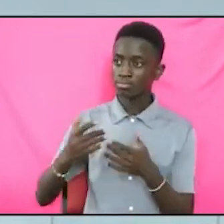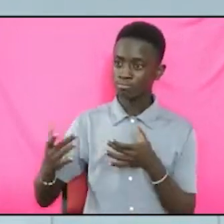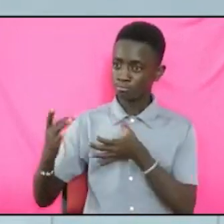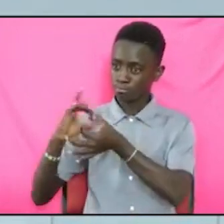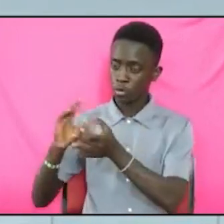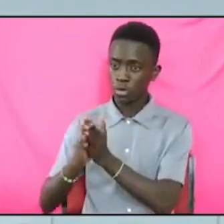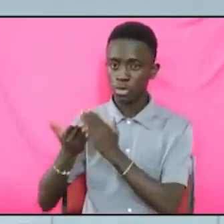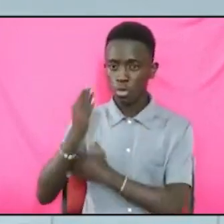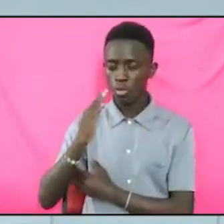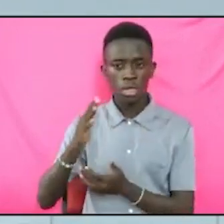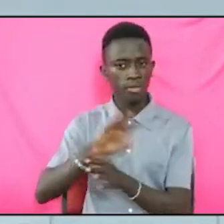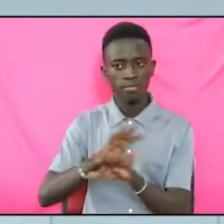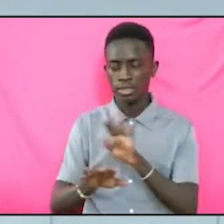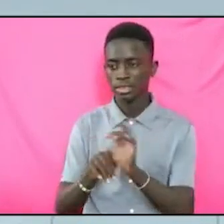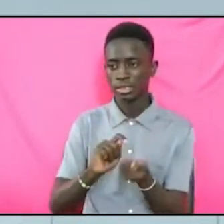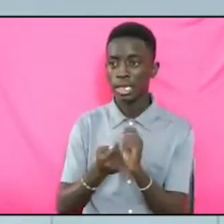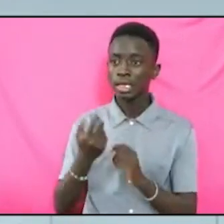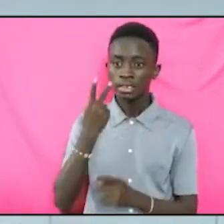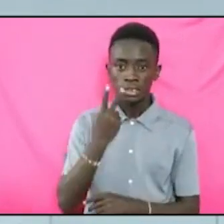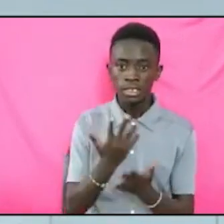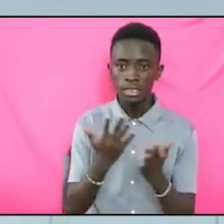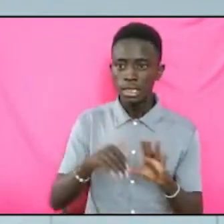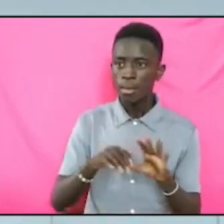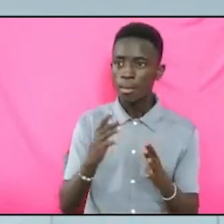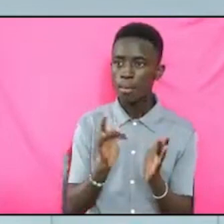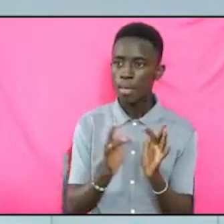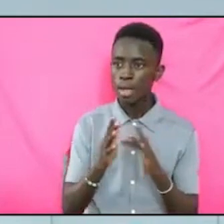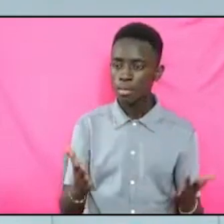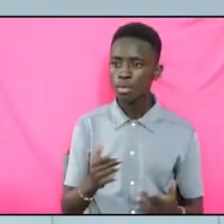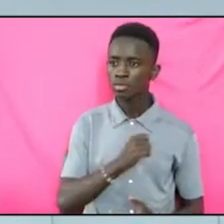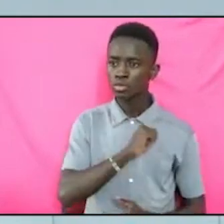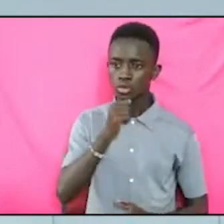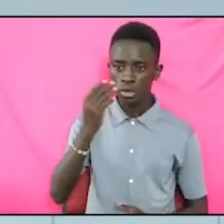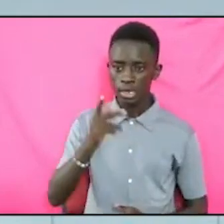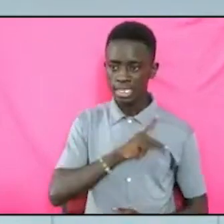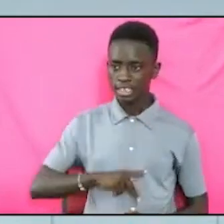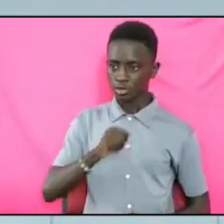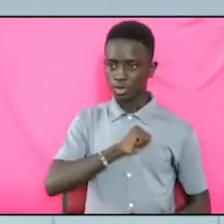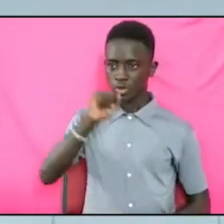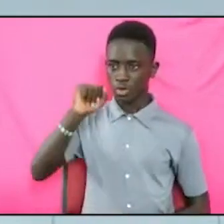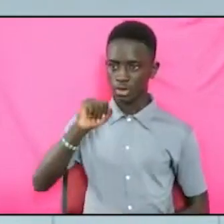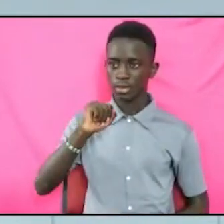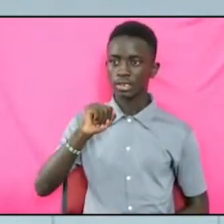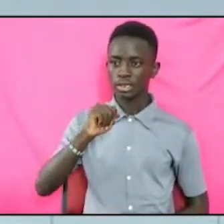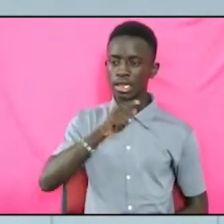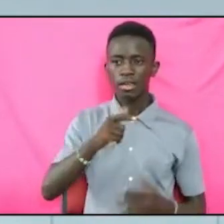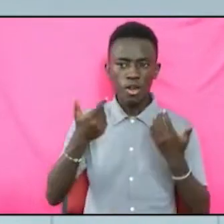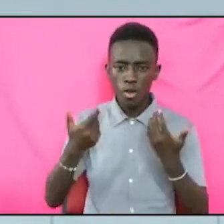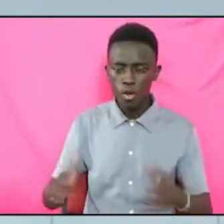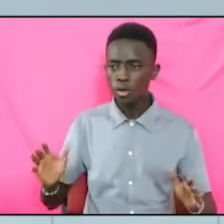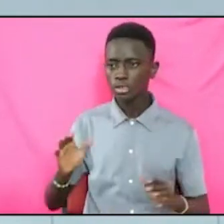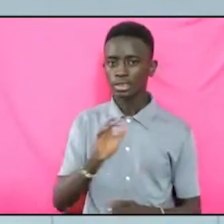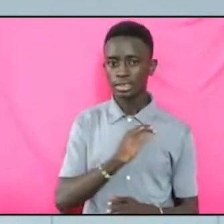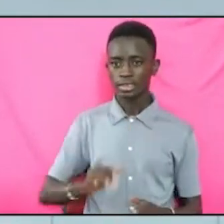Think of these people in the Bible. Saul of Tarsus, the persecutor, he had no stomach for Christianity and no room for